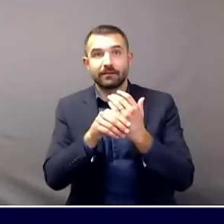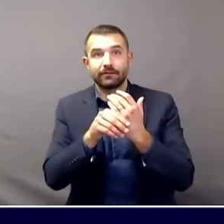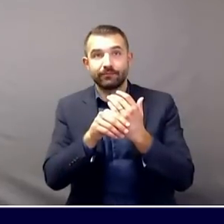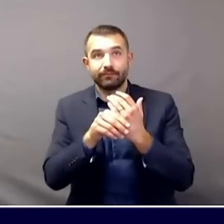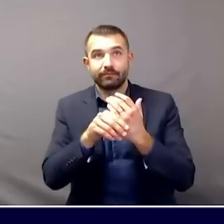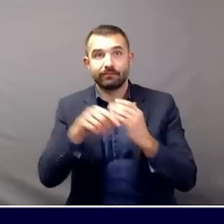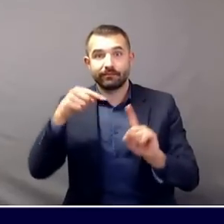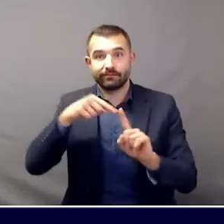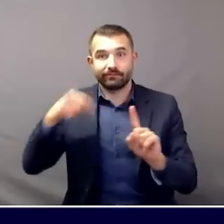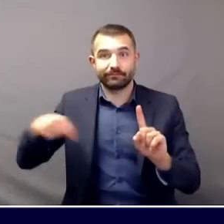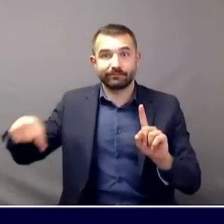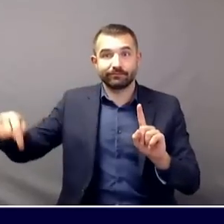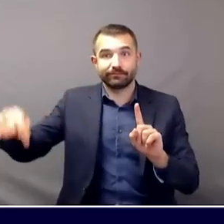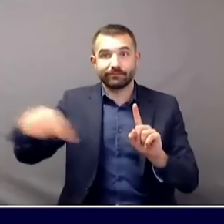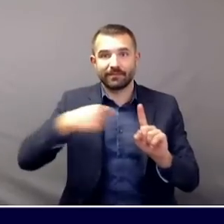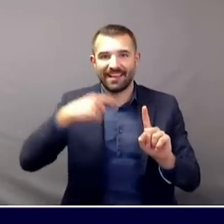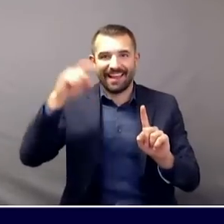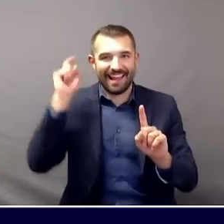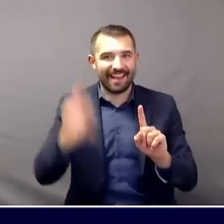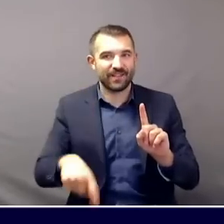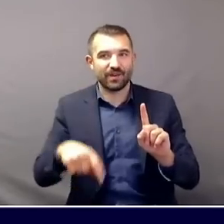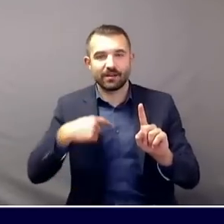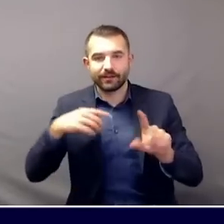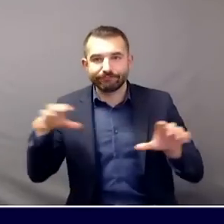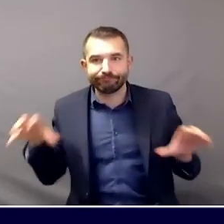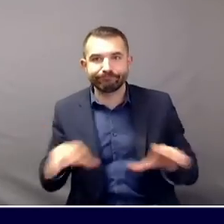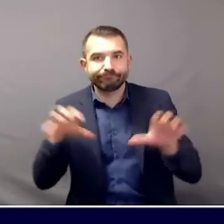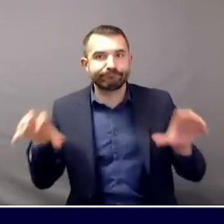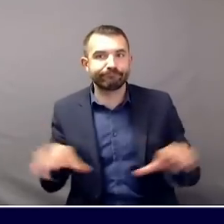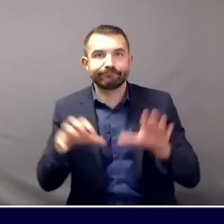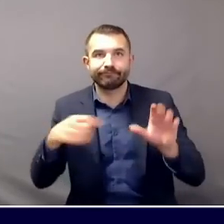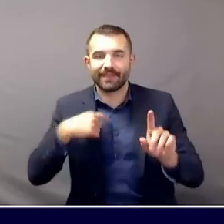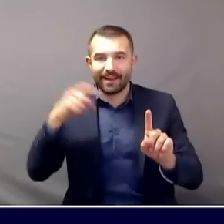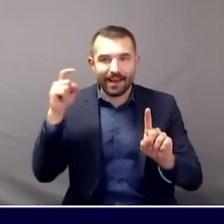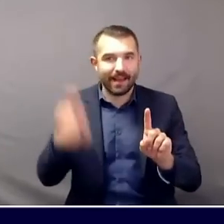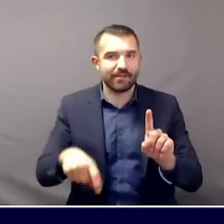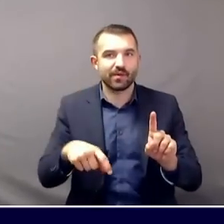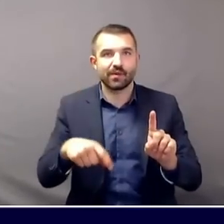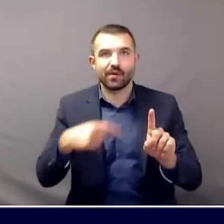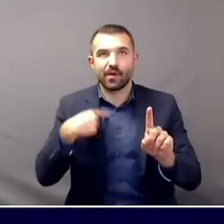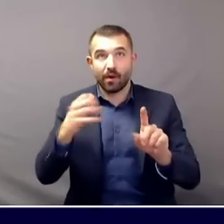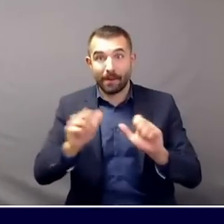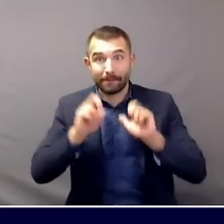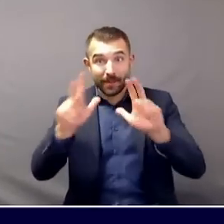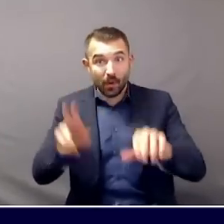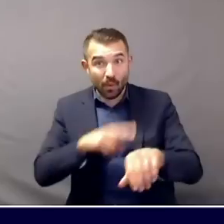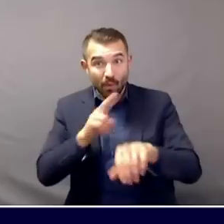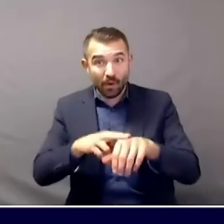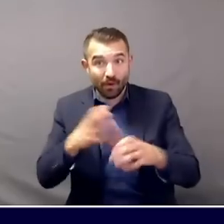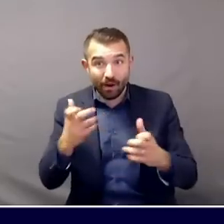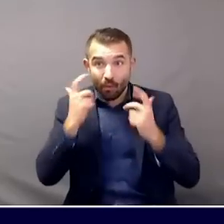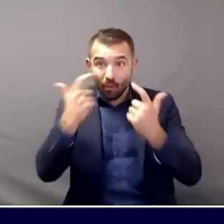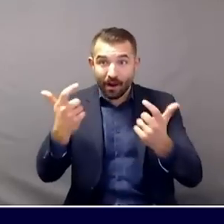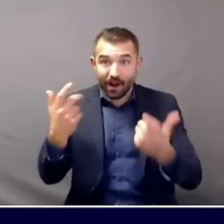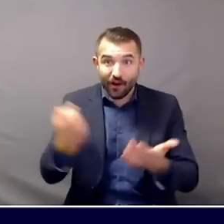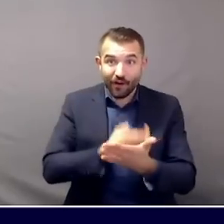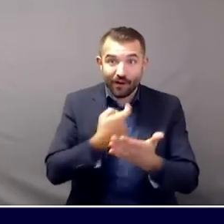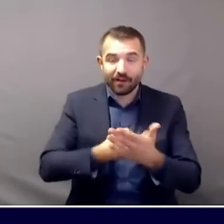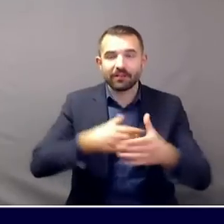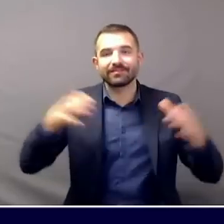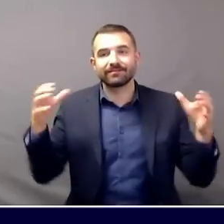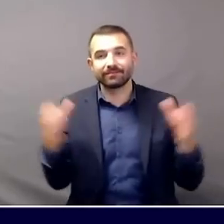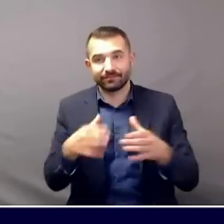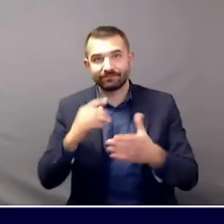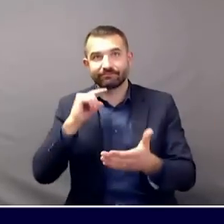steps, and getting back to normal, whether it's going to hockey games, going to graduations, having weddings, having